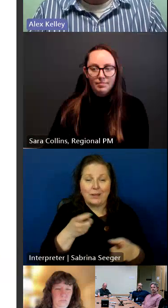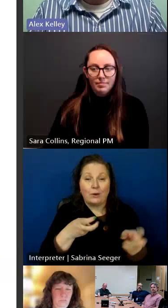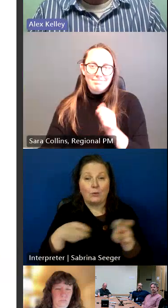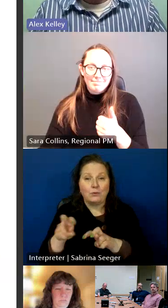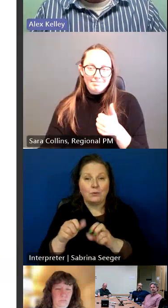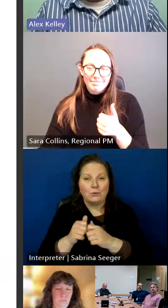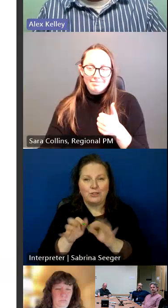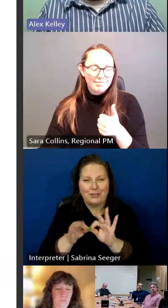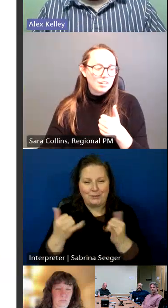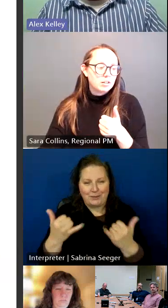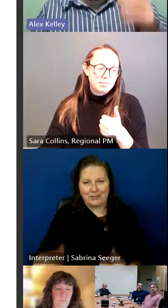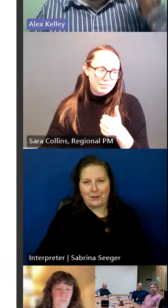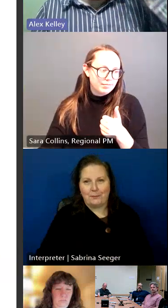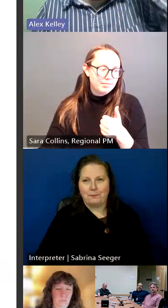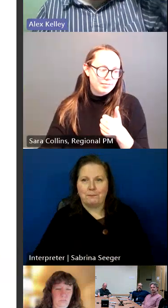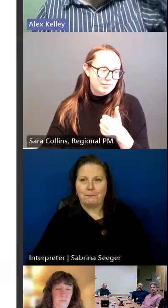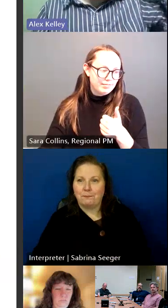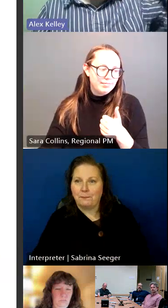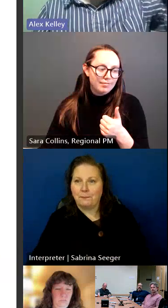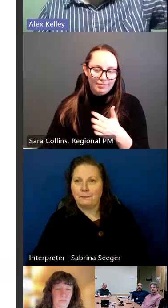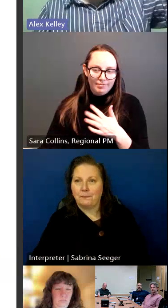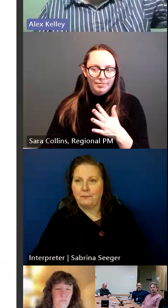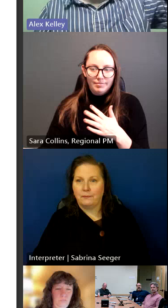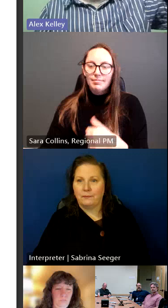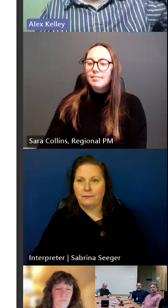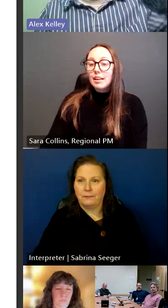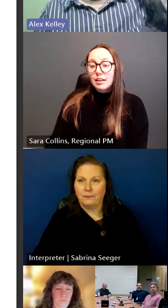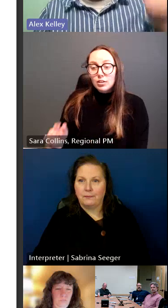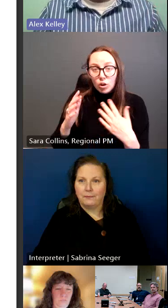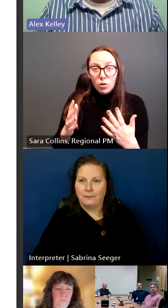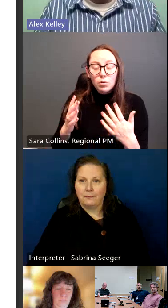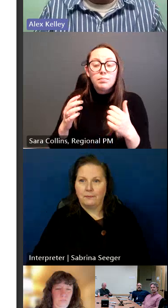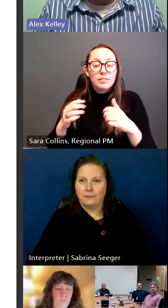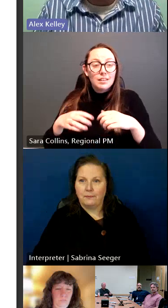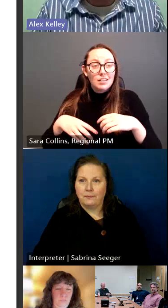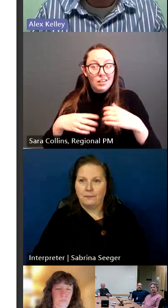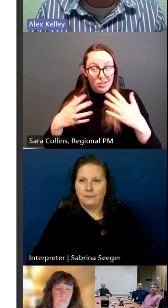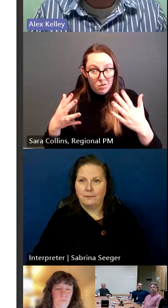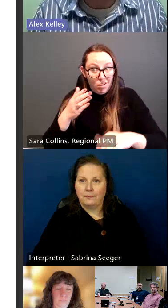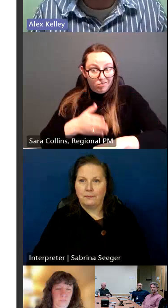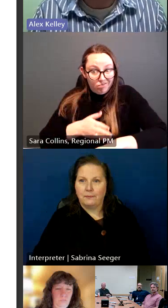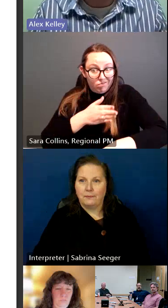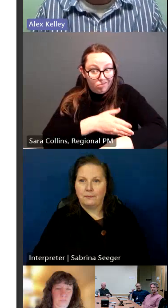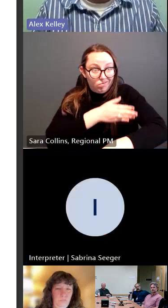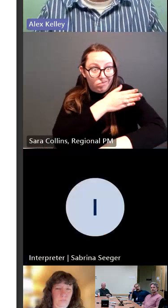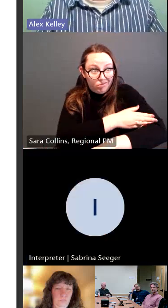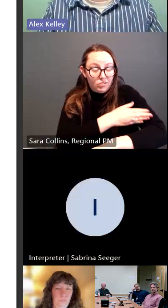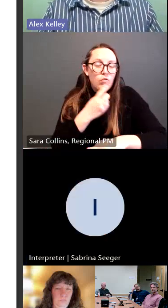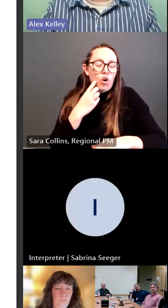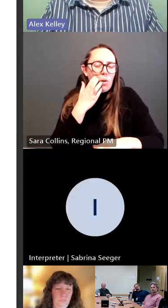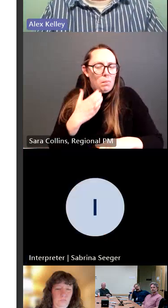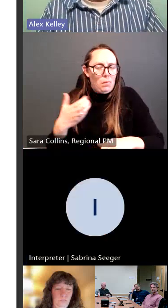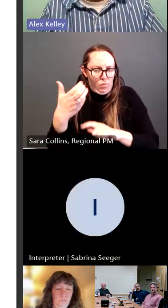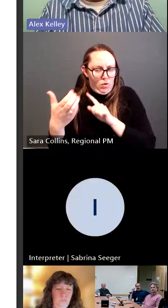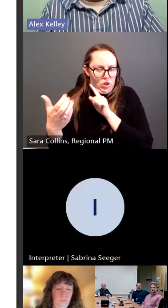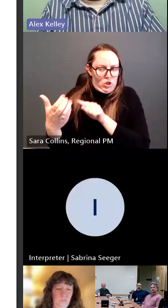We feel that to start making progress on mobile wireless gaps, that the state